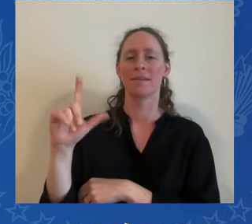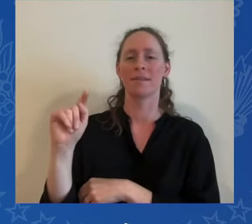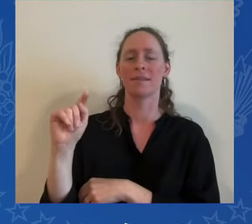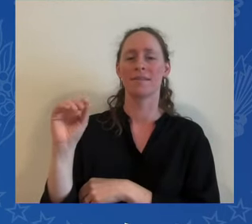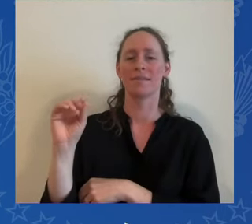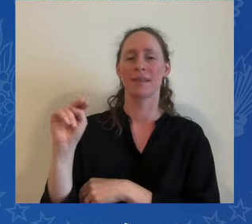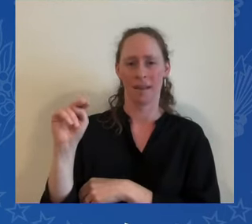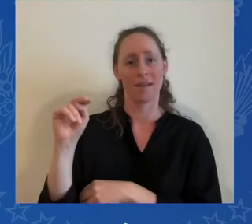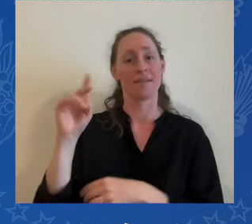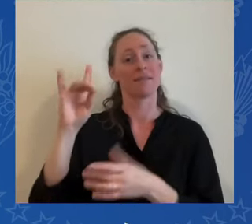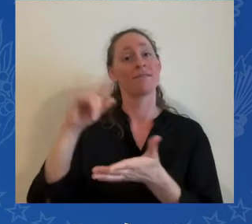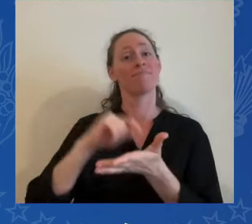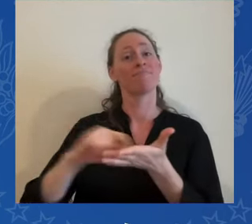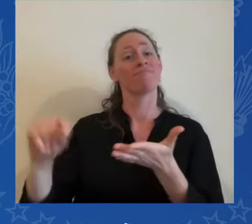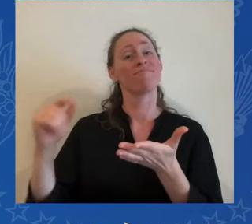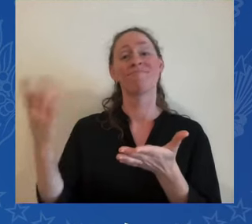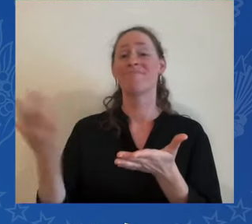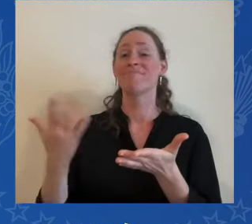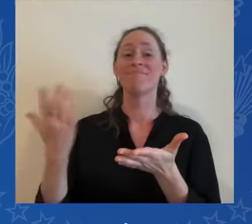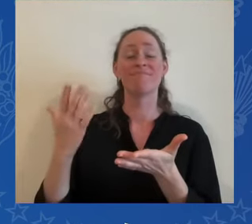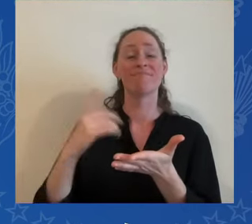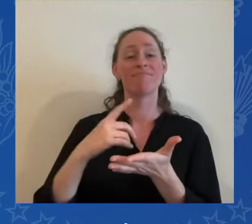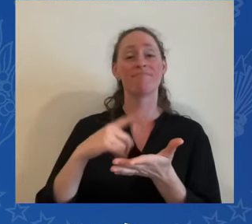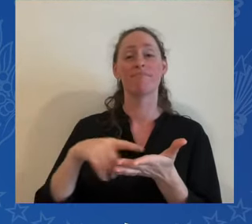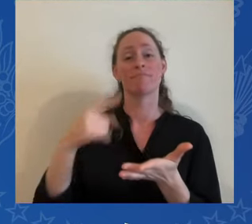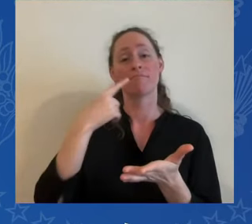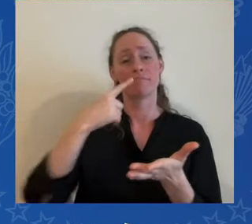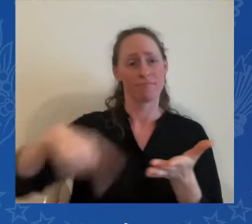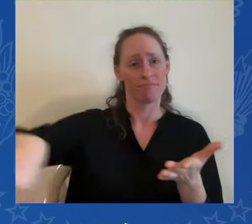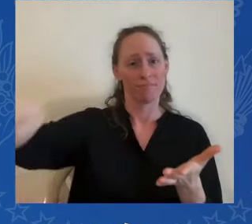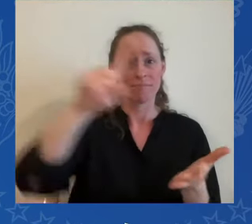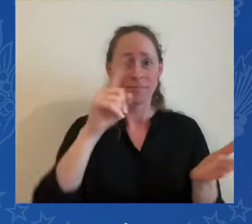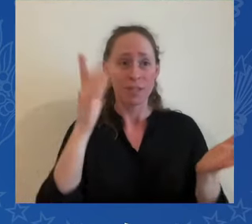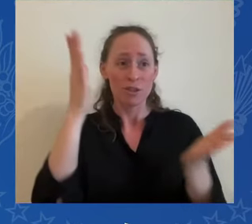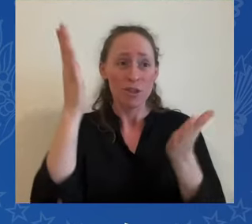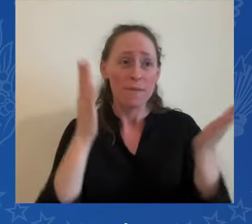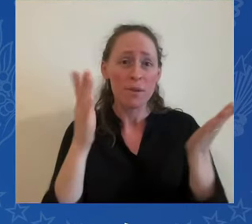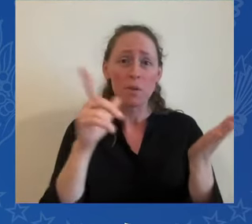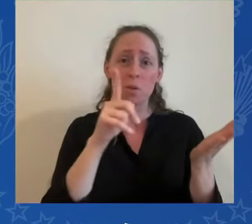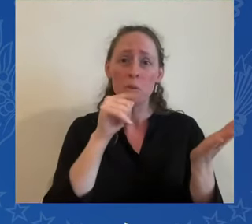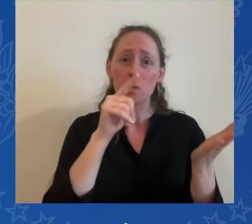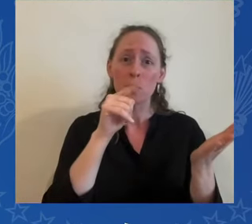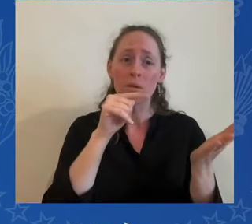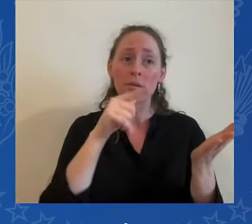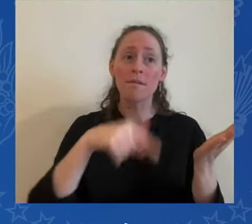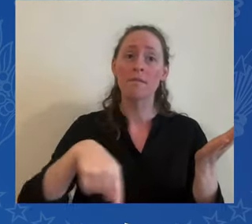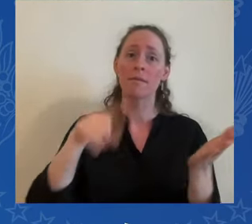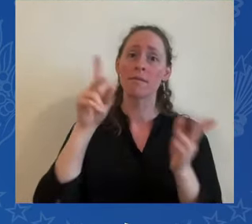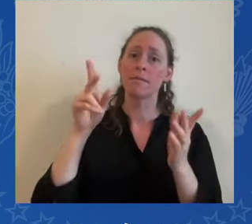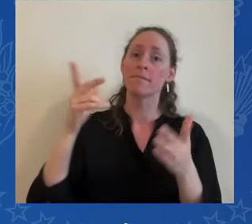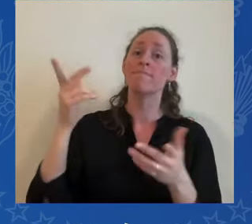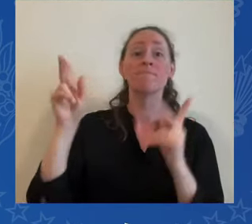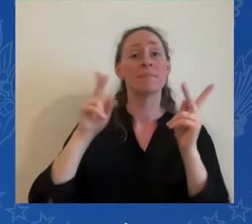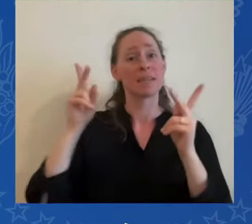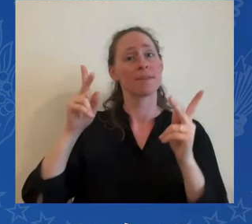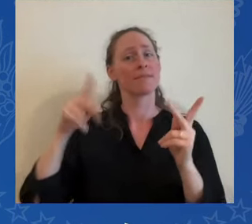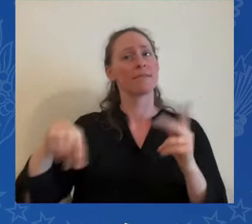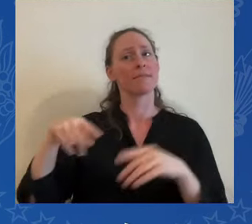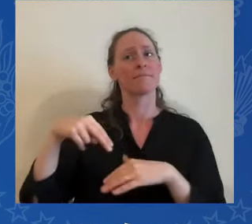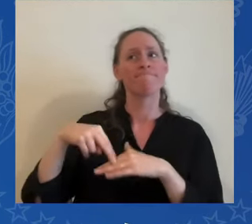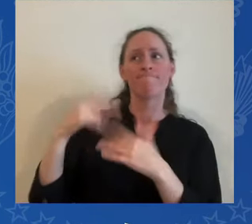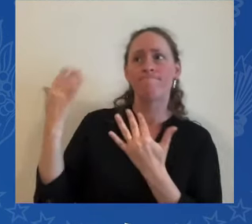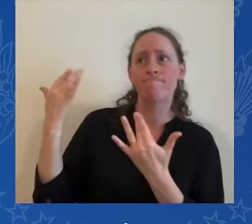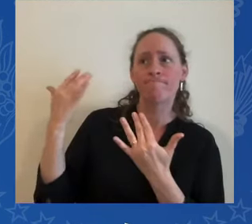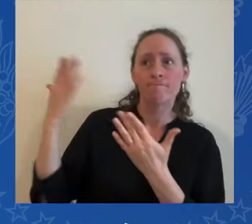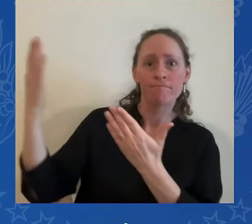time your officer pins on their shield and walks out that door, there are spouses, children, parents who stand and wait in